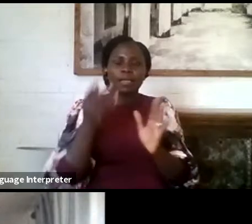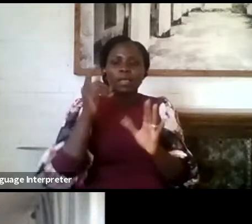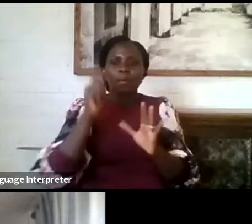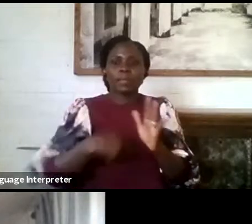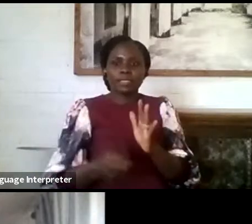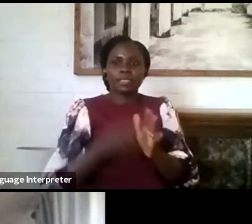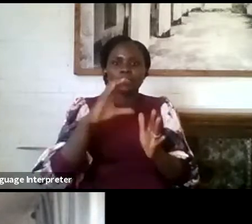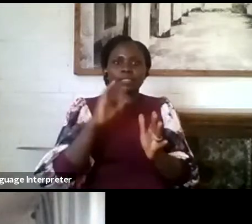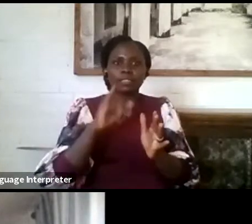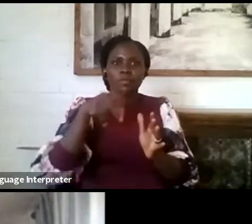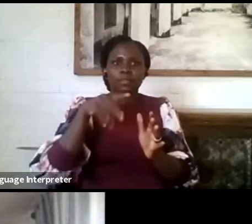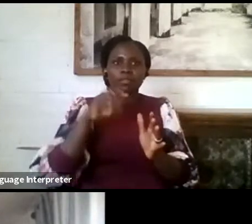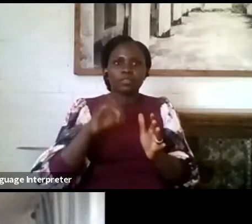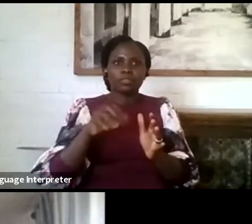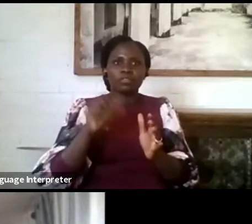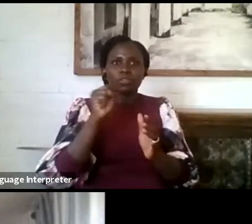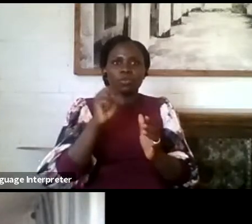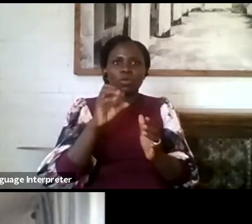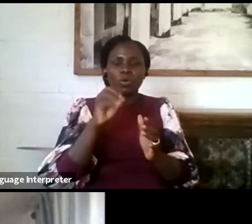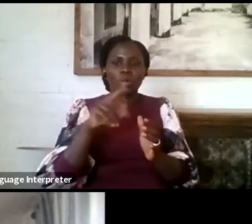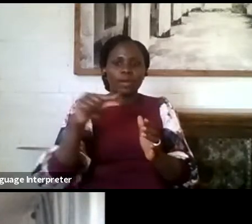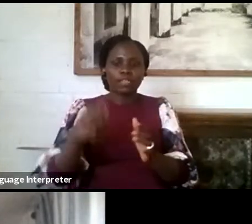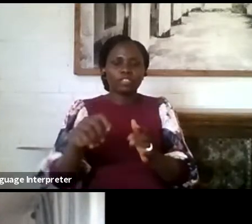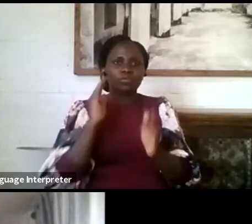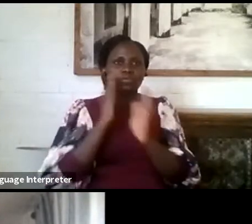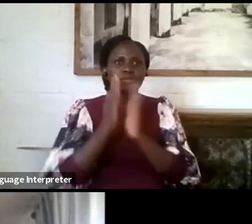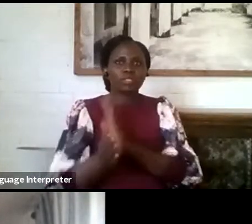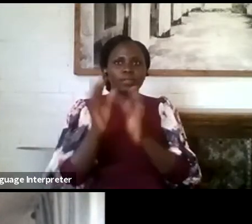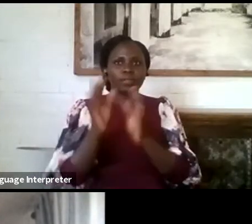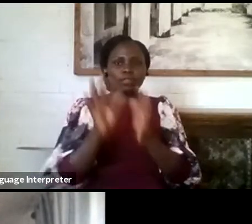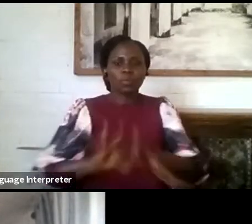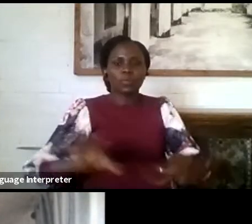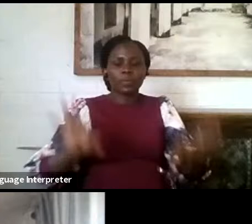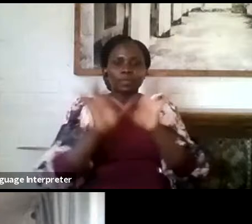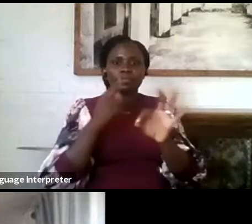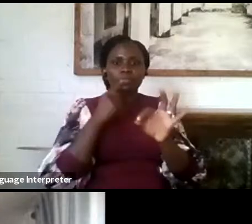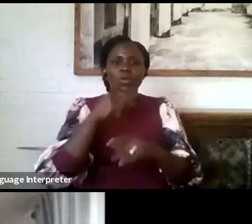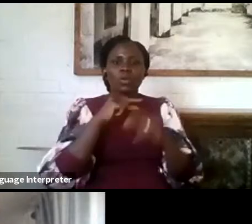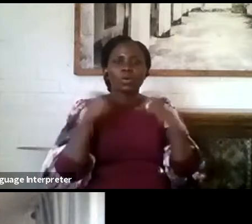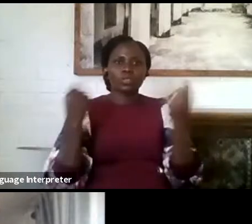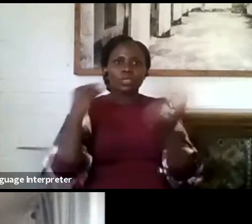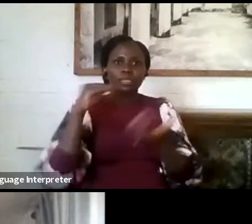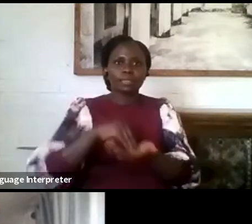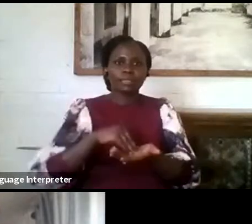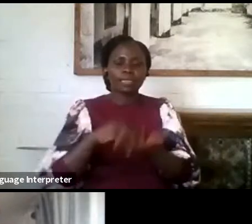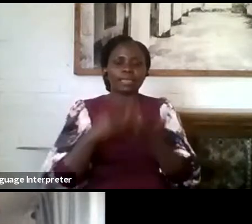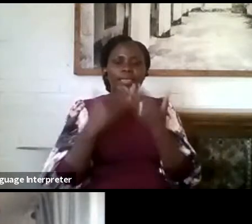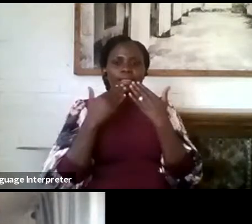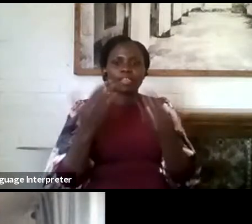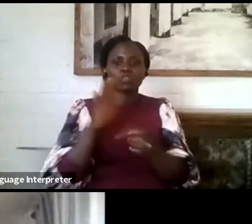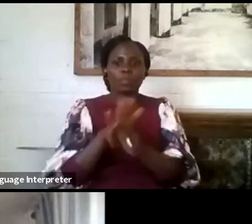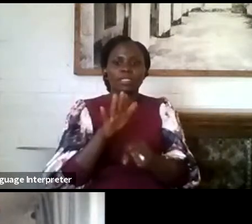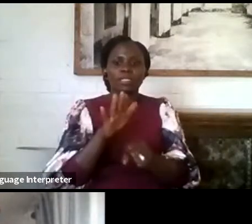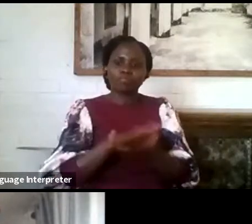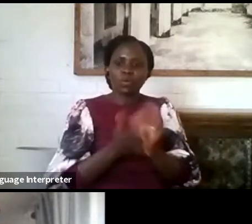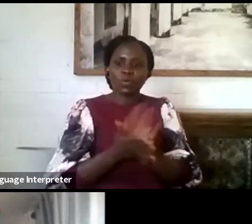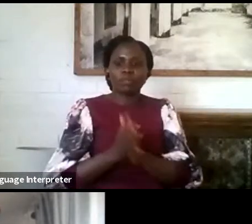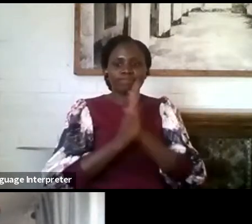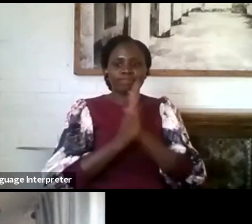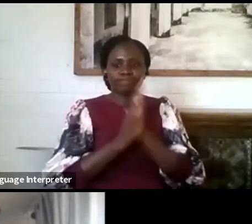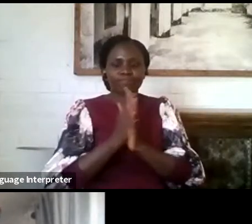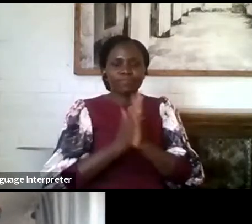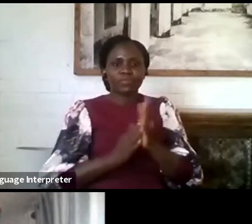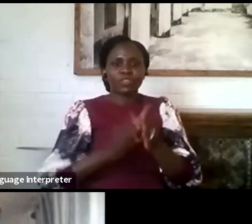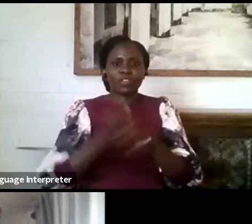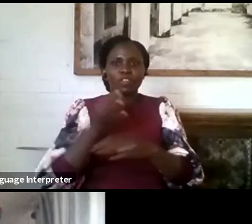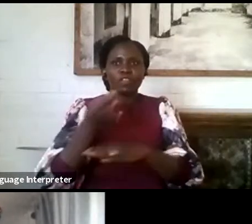media@cipesa.org and we'll direct them to the necessary hosts. Once again, thank you very much to you all. We look forward to your further participation and contribution